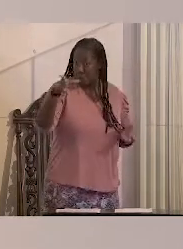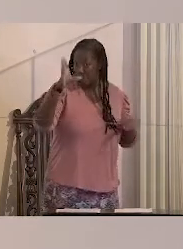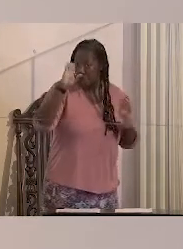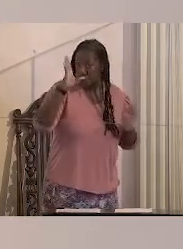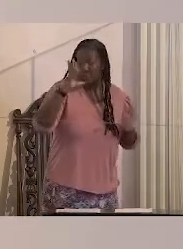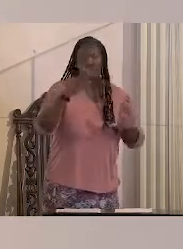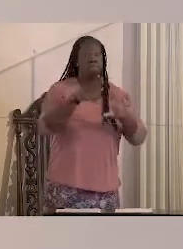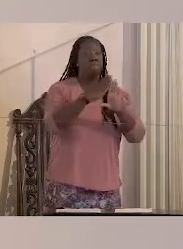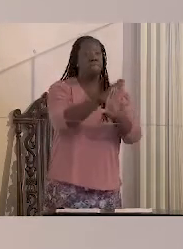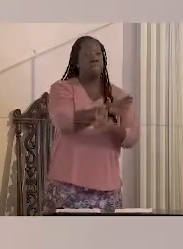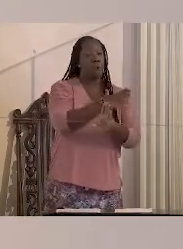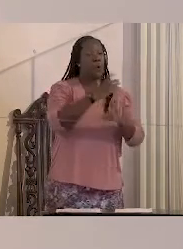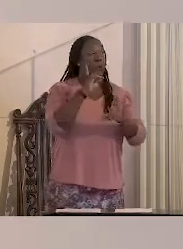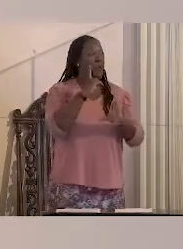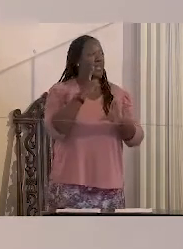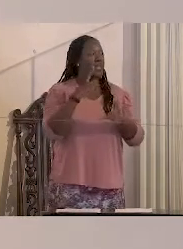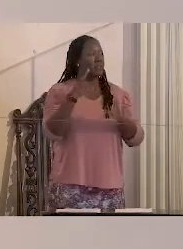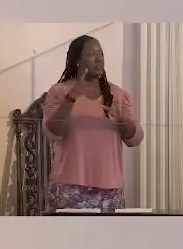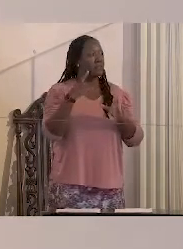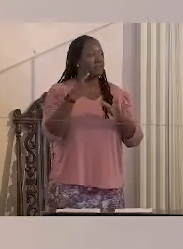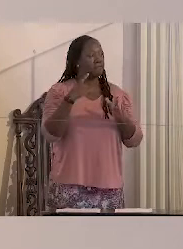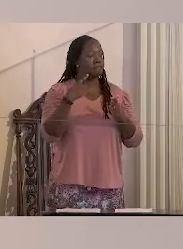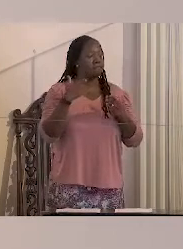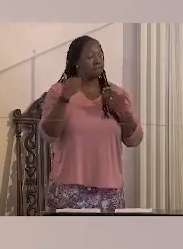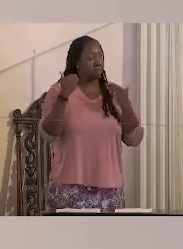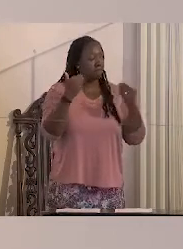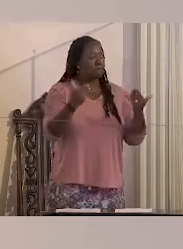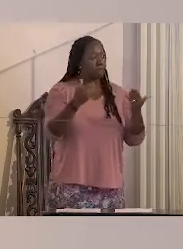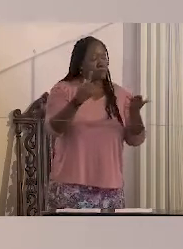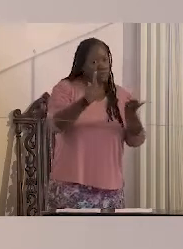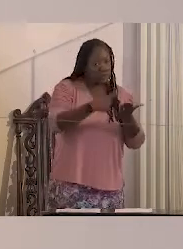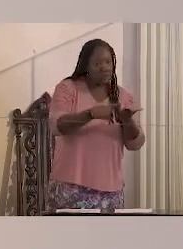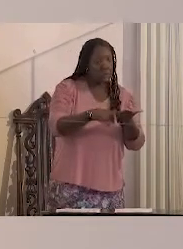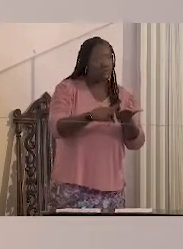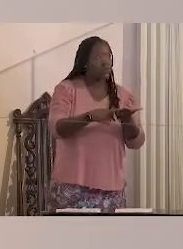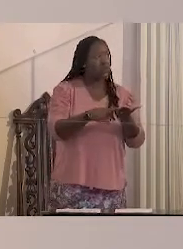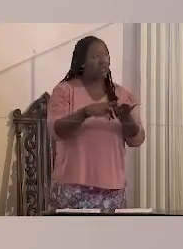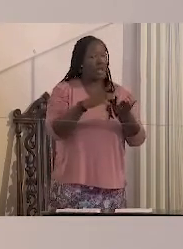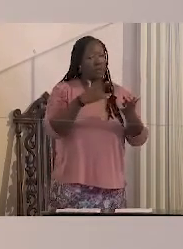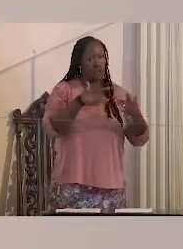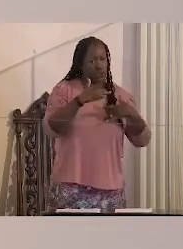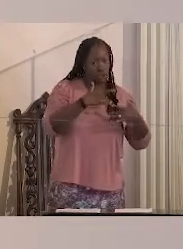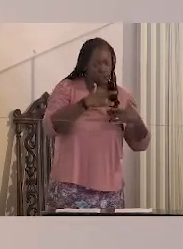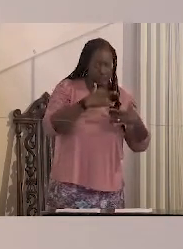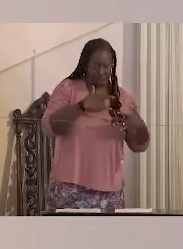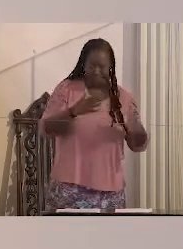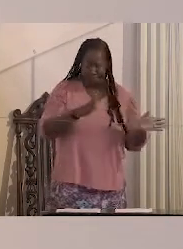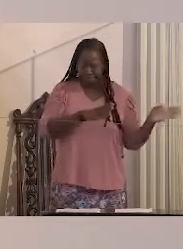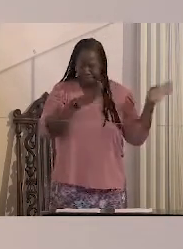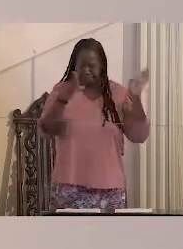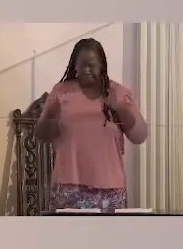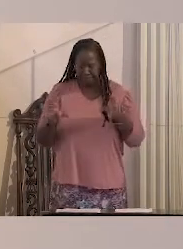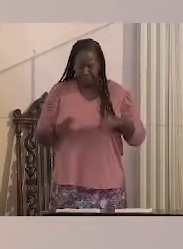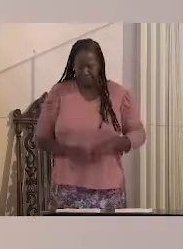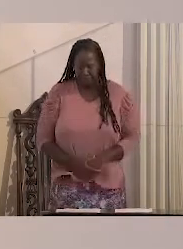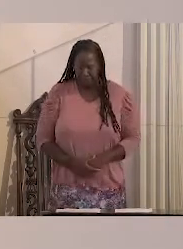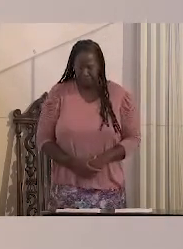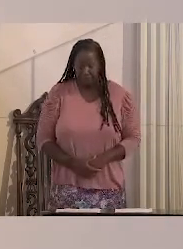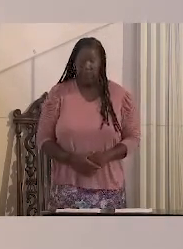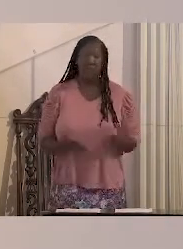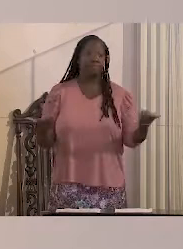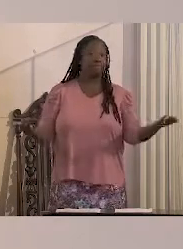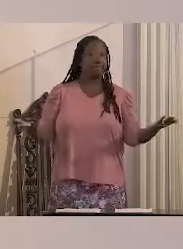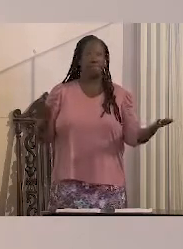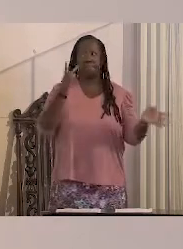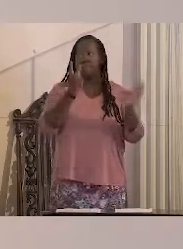we explore or before we go into our congregational concerns. Of course, this is Memorial